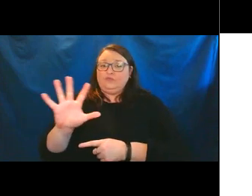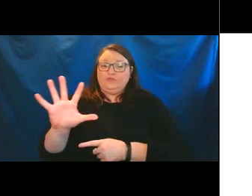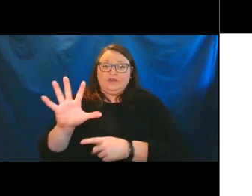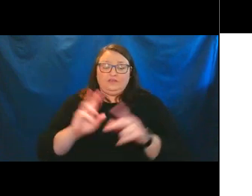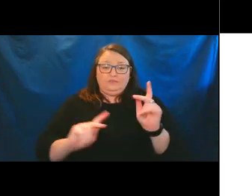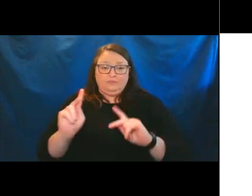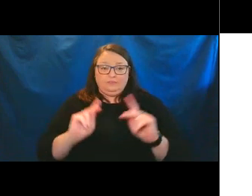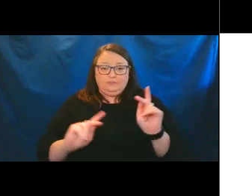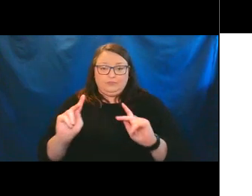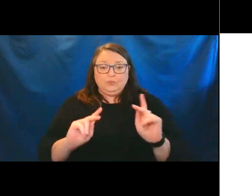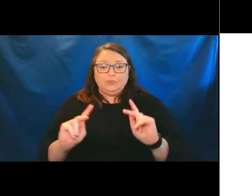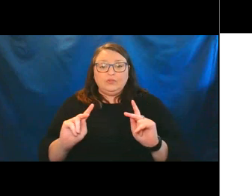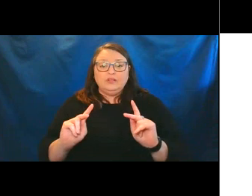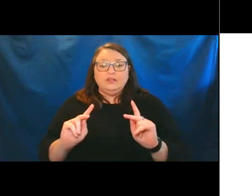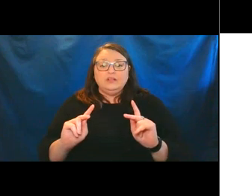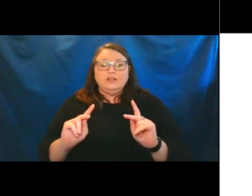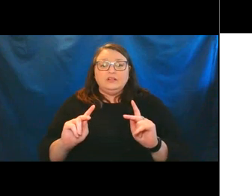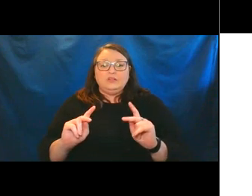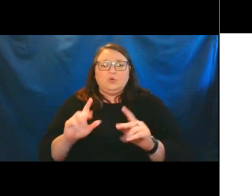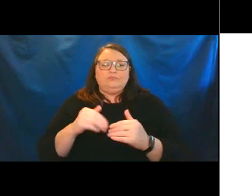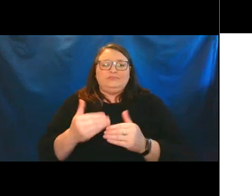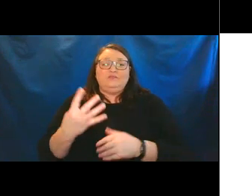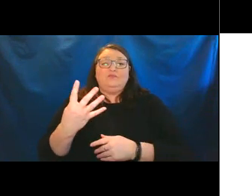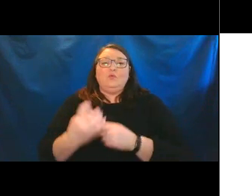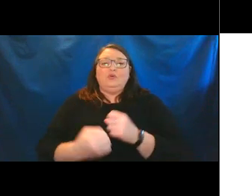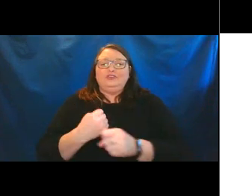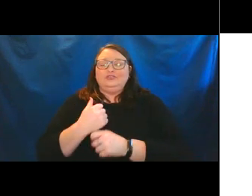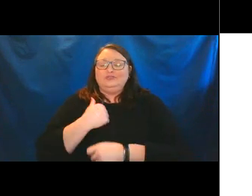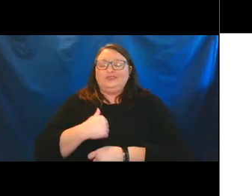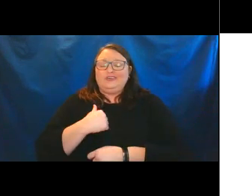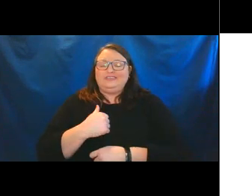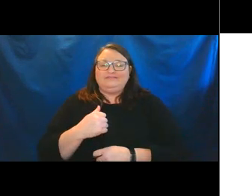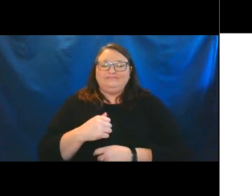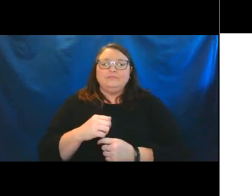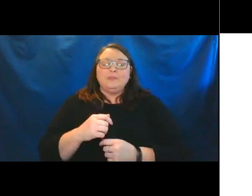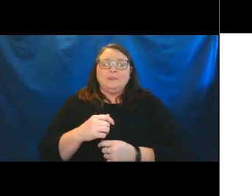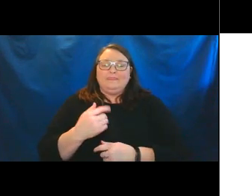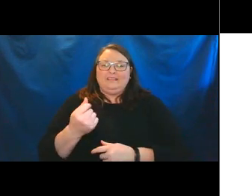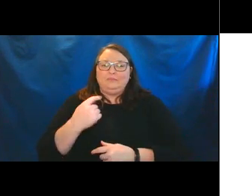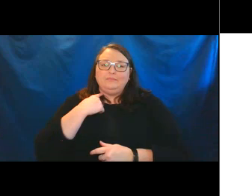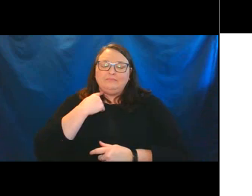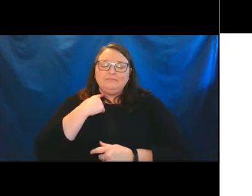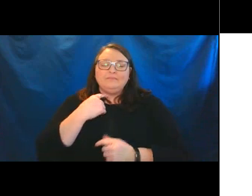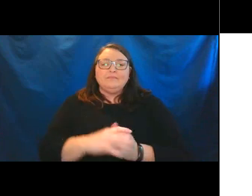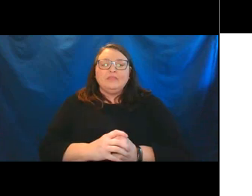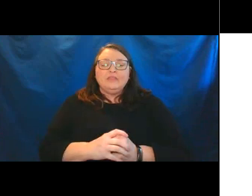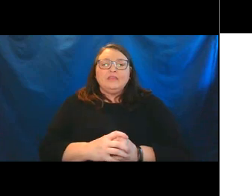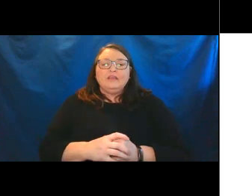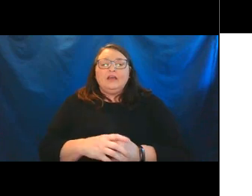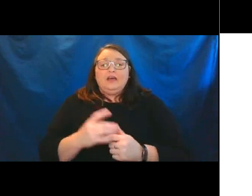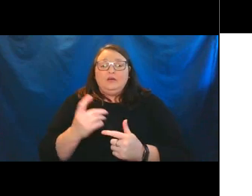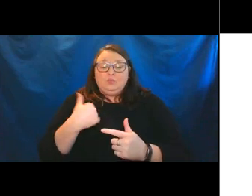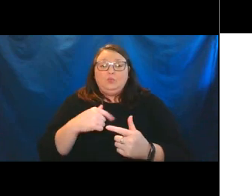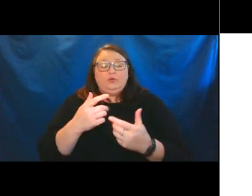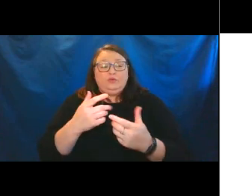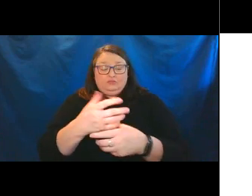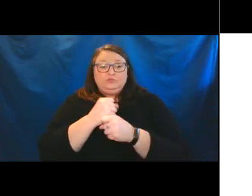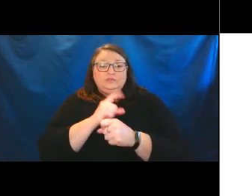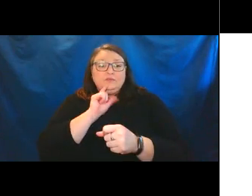individuals, although we received bigger commitments from employers. And as Jody mentioned, this is part of a